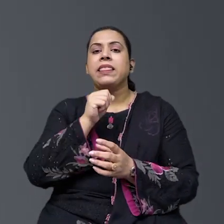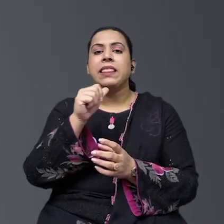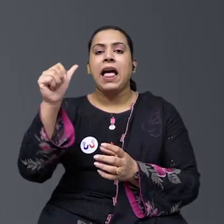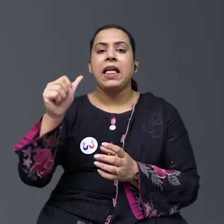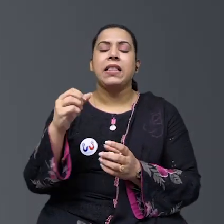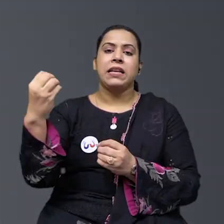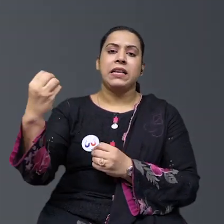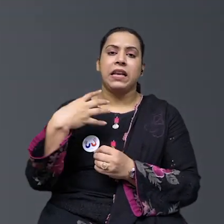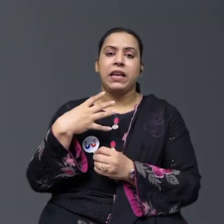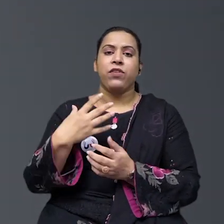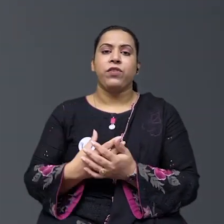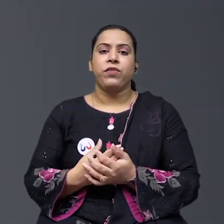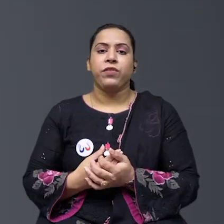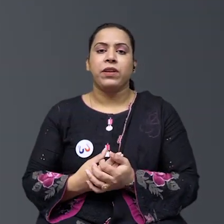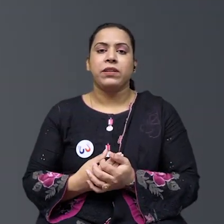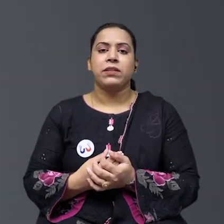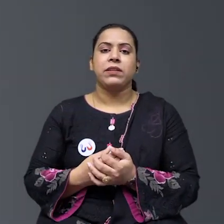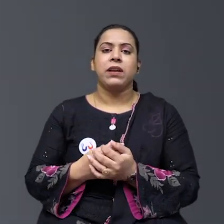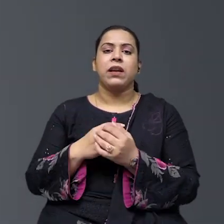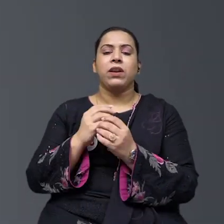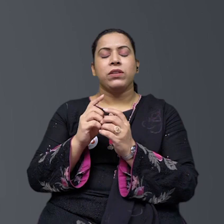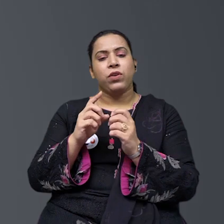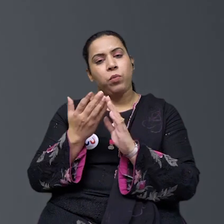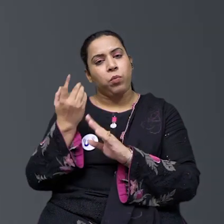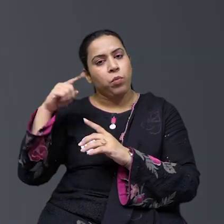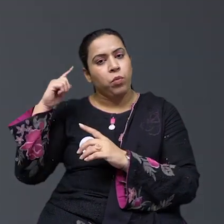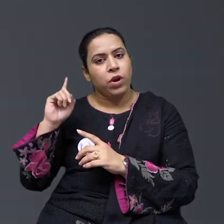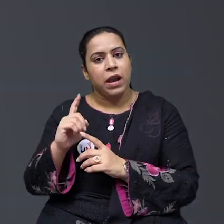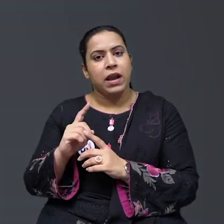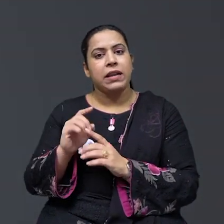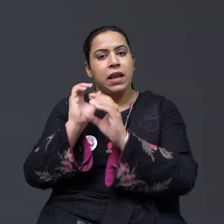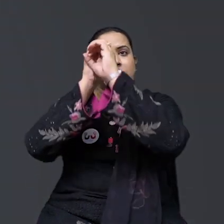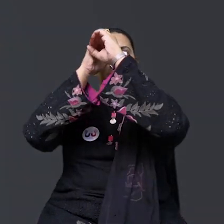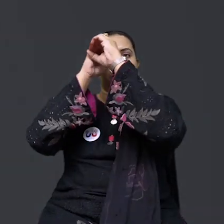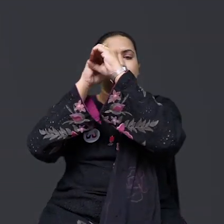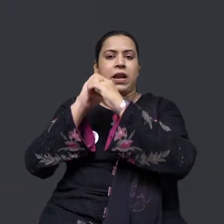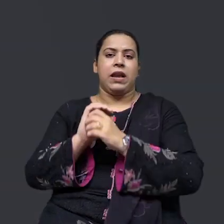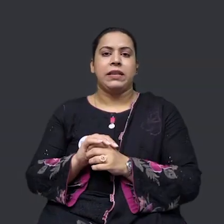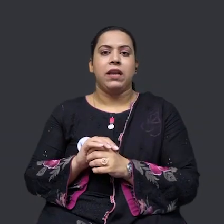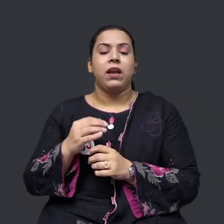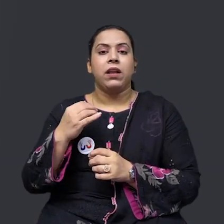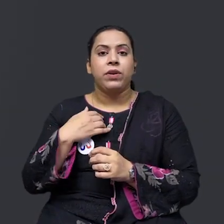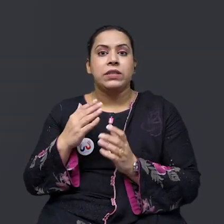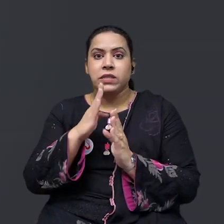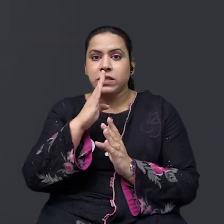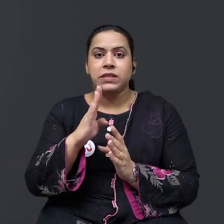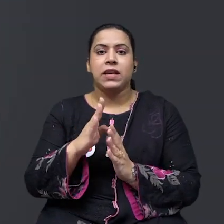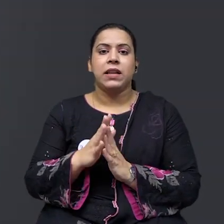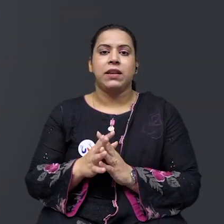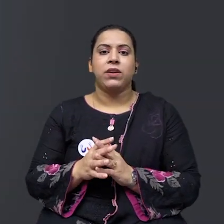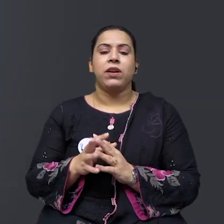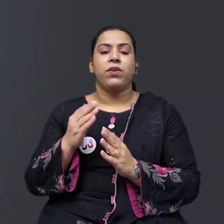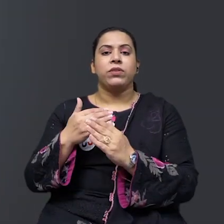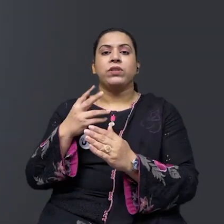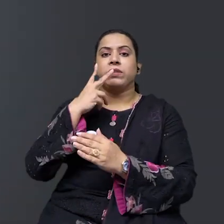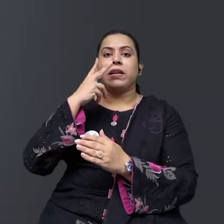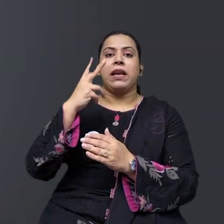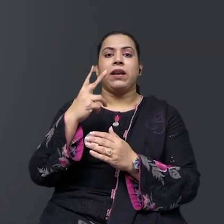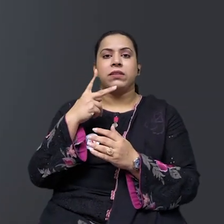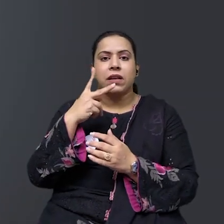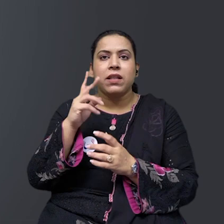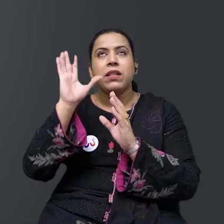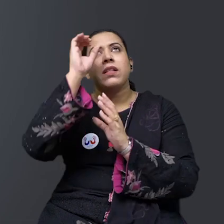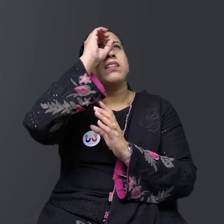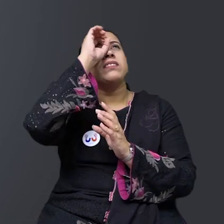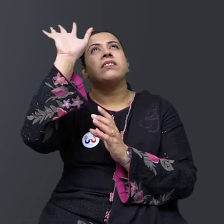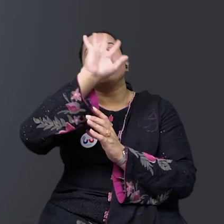grandfather, I remember he gave me a pair of these very old binoculars. I remember it was winter. I used to look up at the sky. Winter